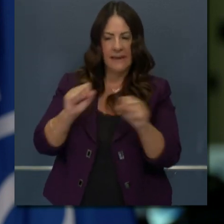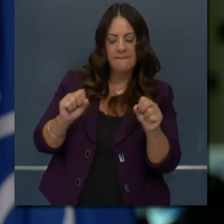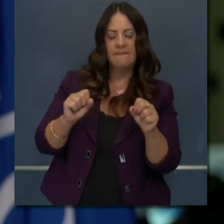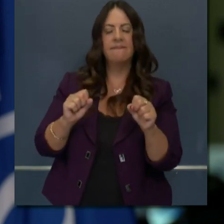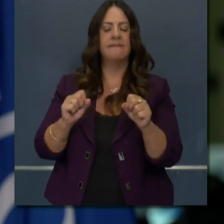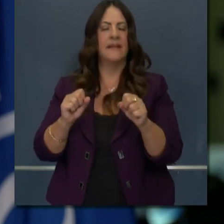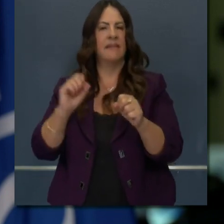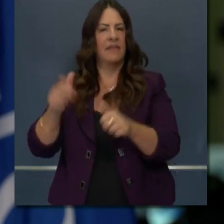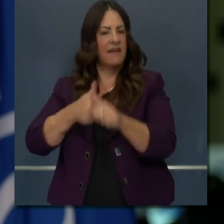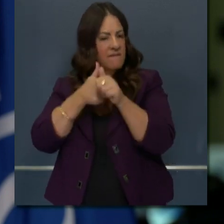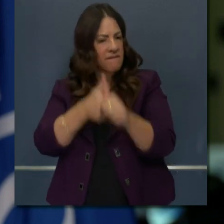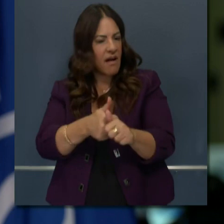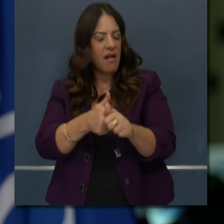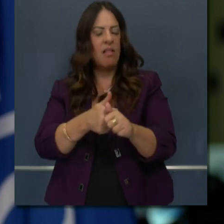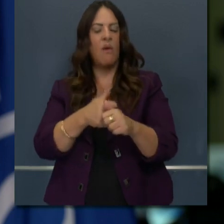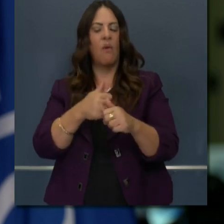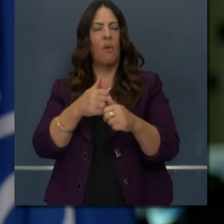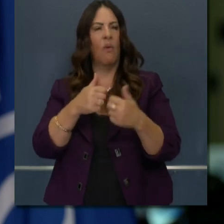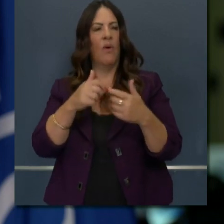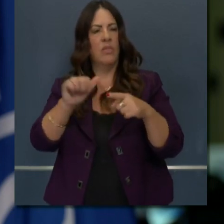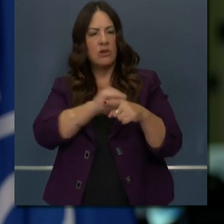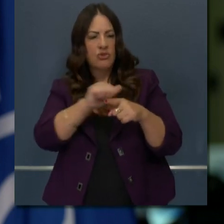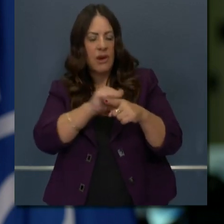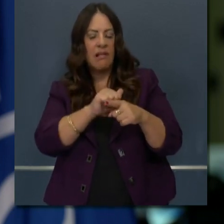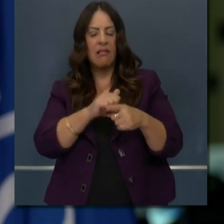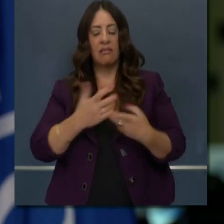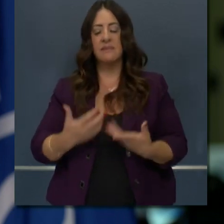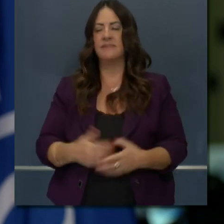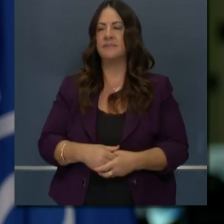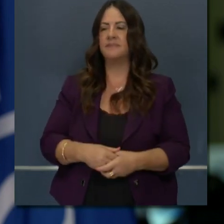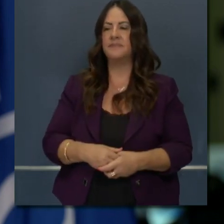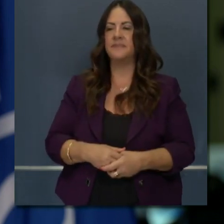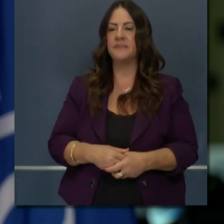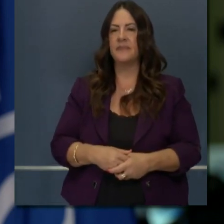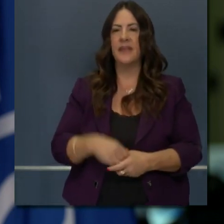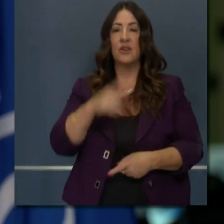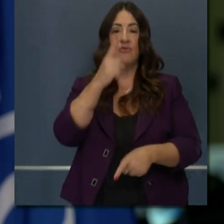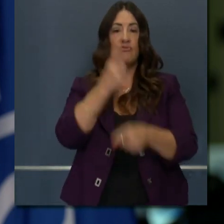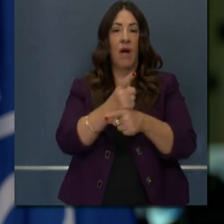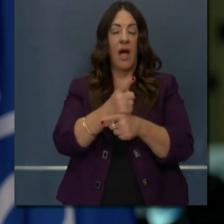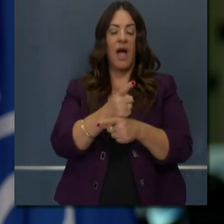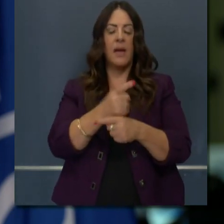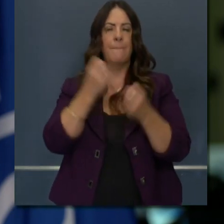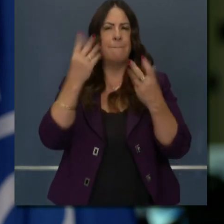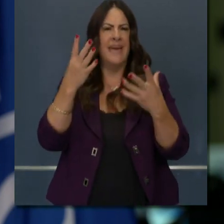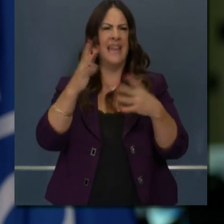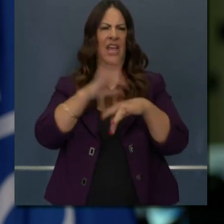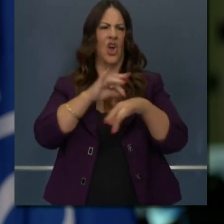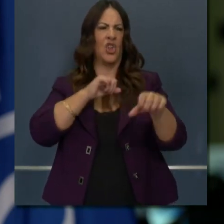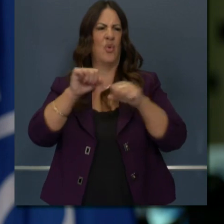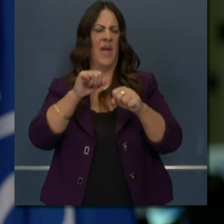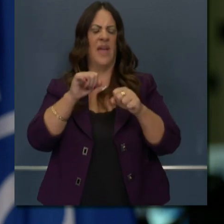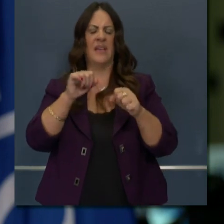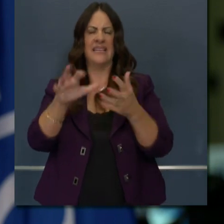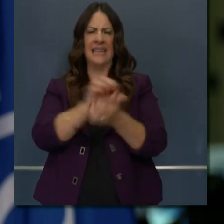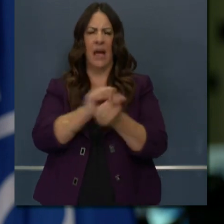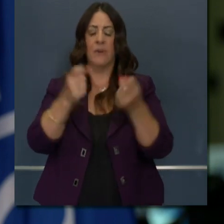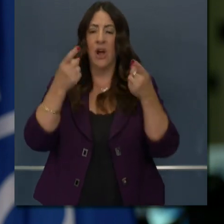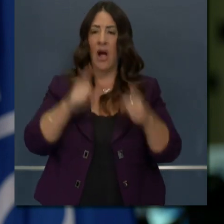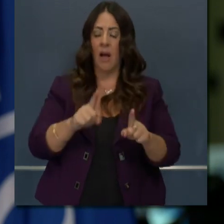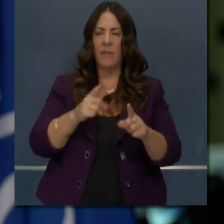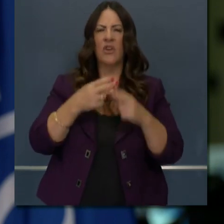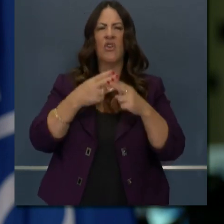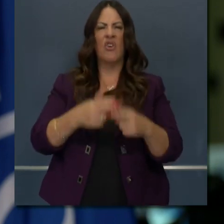they're compliant and still safe? Yeah, that's a great question. One of the bigger hazards in earthquake that maybe is lesser known is what we